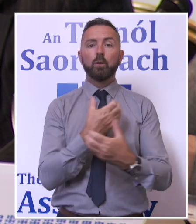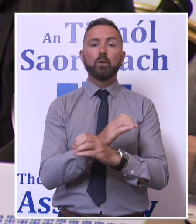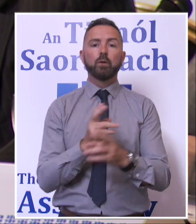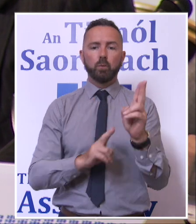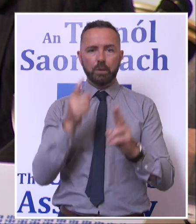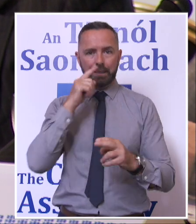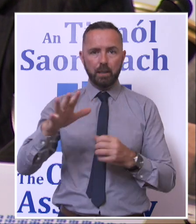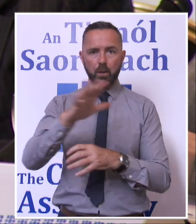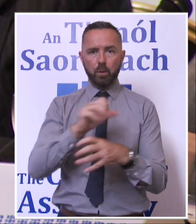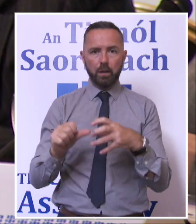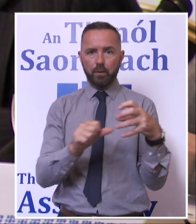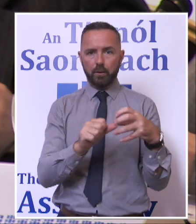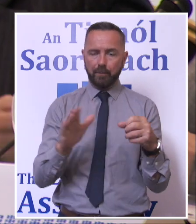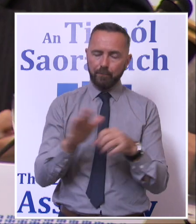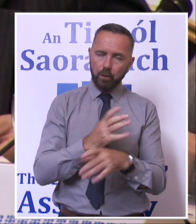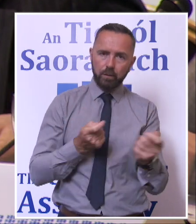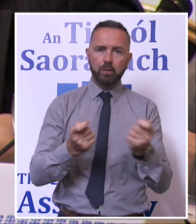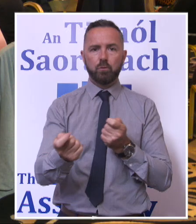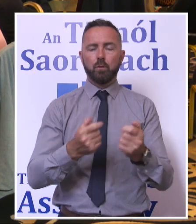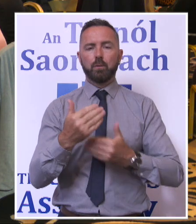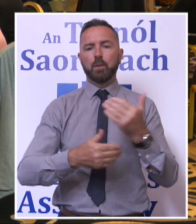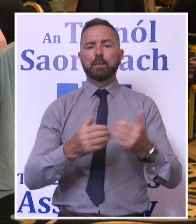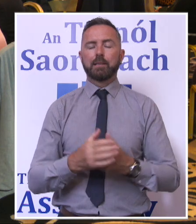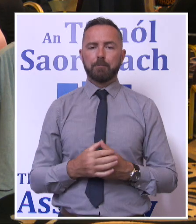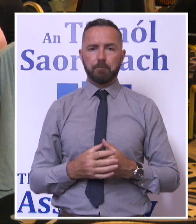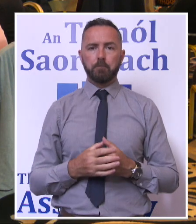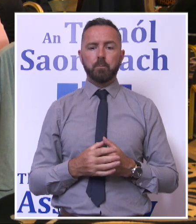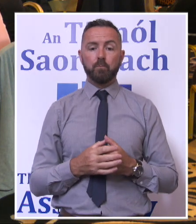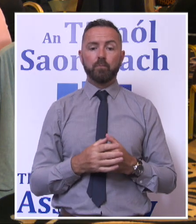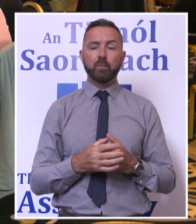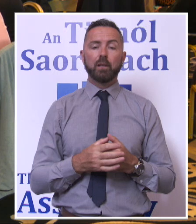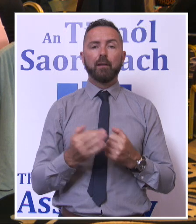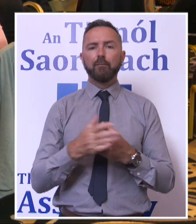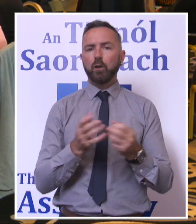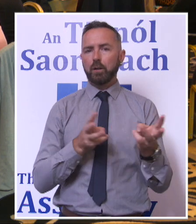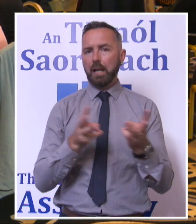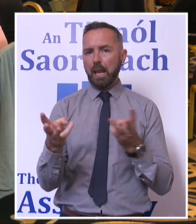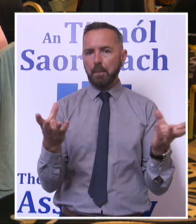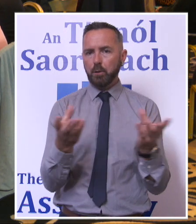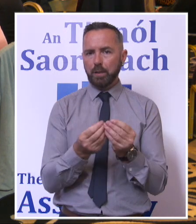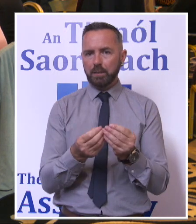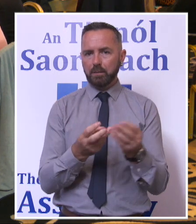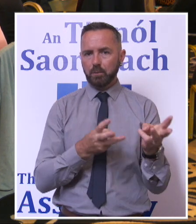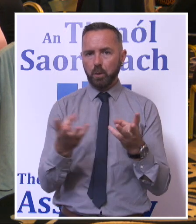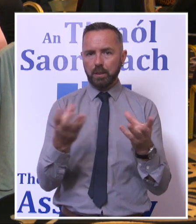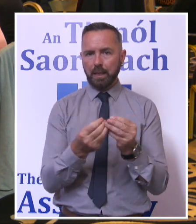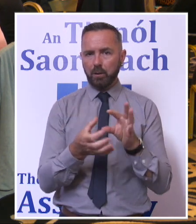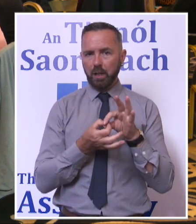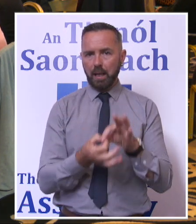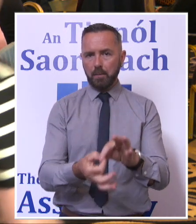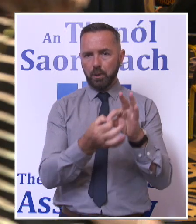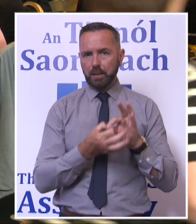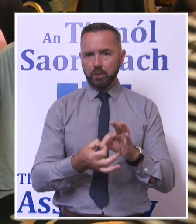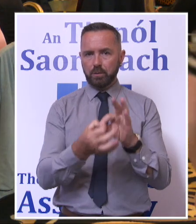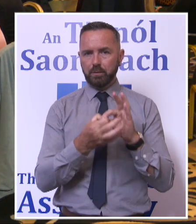would see the local authority really driving the process. In terms of collaboration, I think it's important to note the lack of a coherent institutional structure